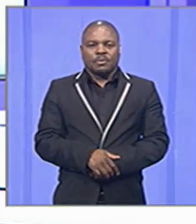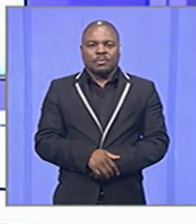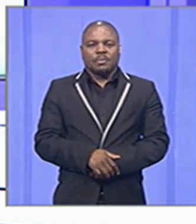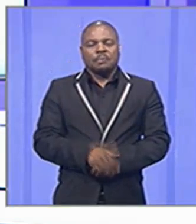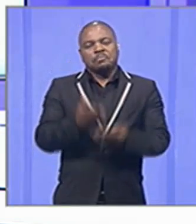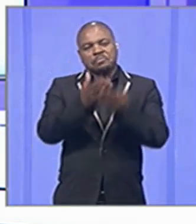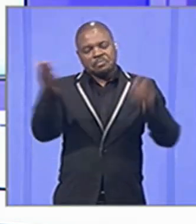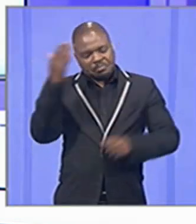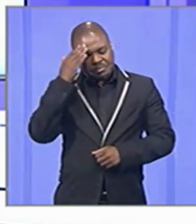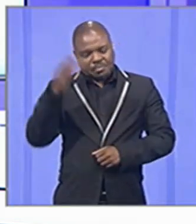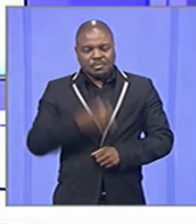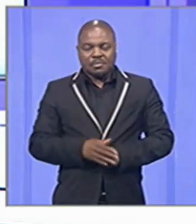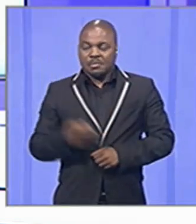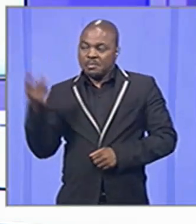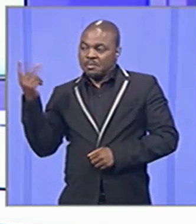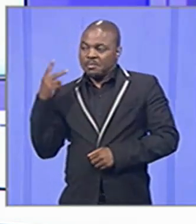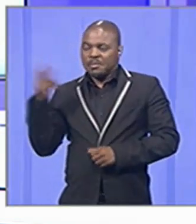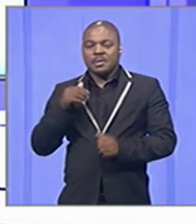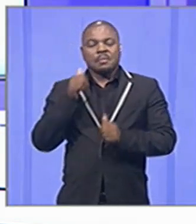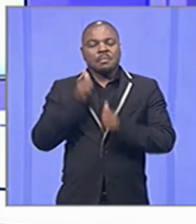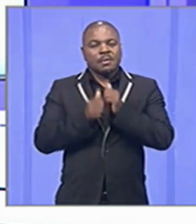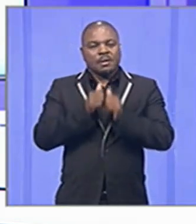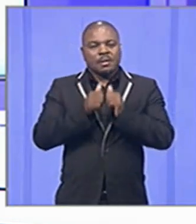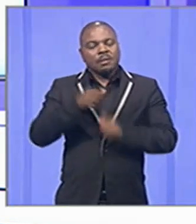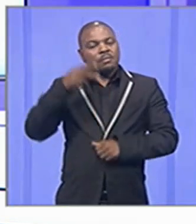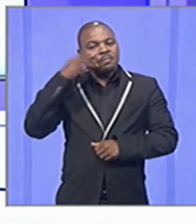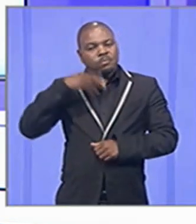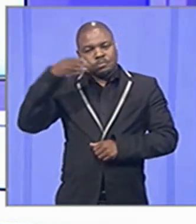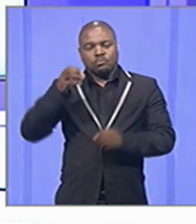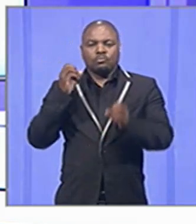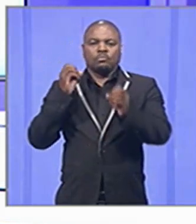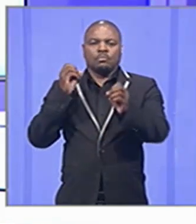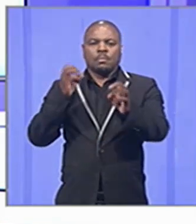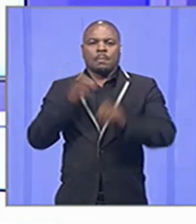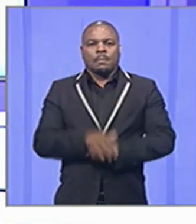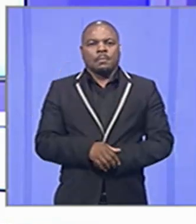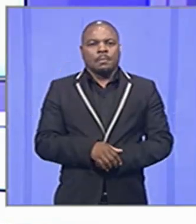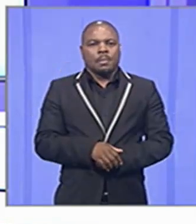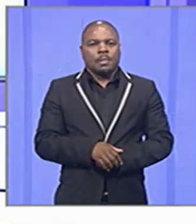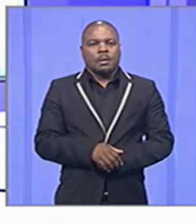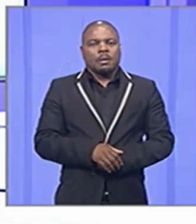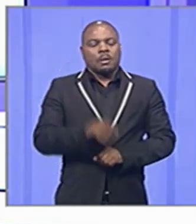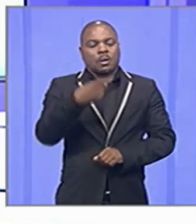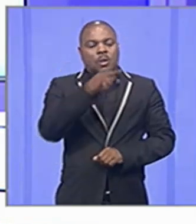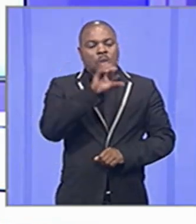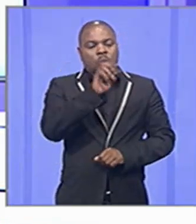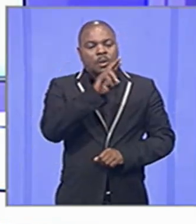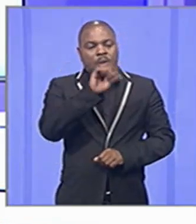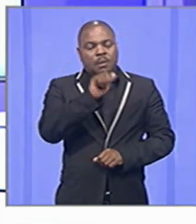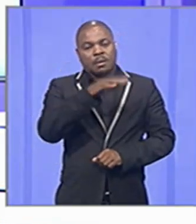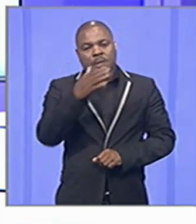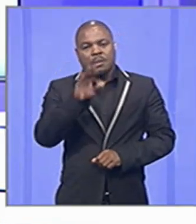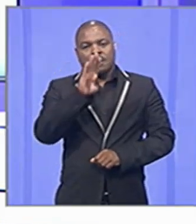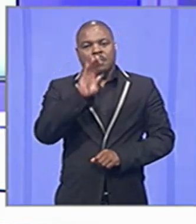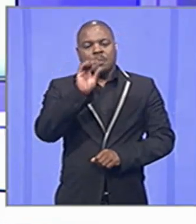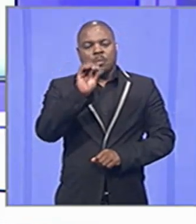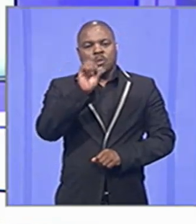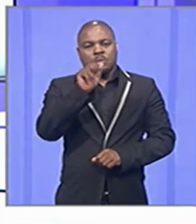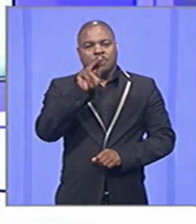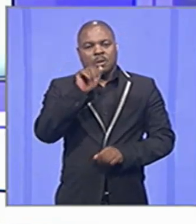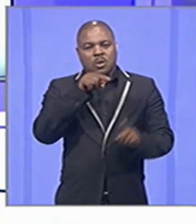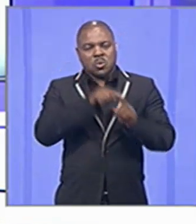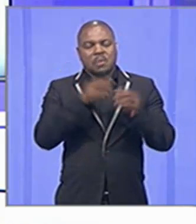Thobela ko go lotšha tsela ke swarišane le wa papa o ka Stile Letlalo. Gloria Bosman naledi ya mmino wa jazz yo a thupile